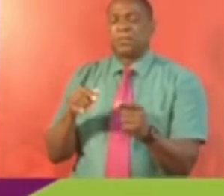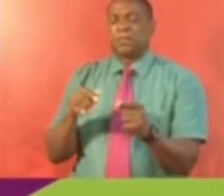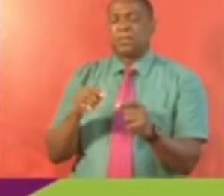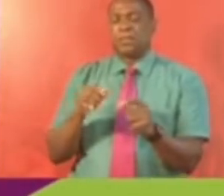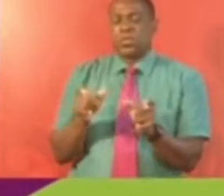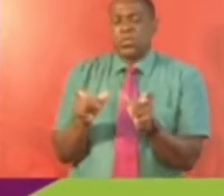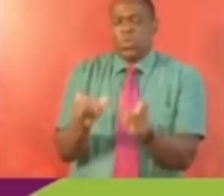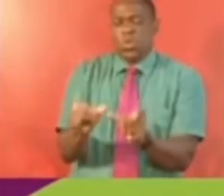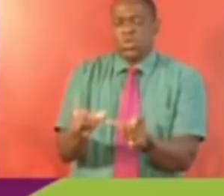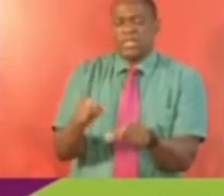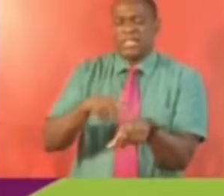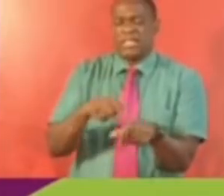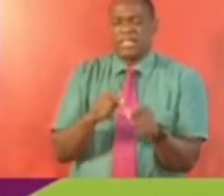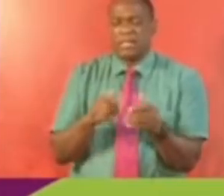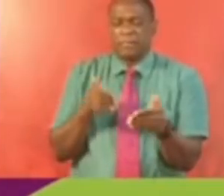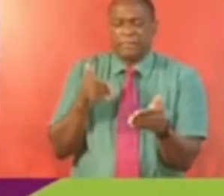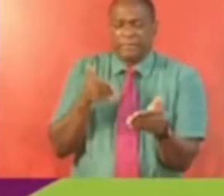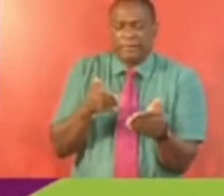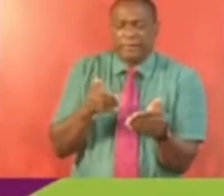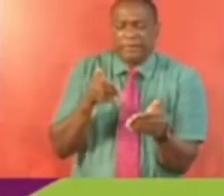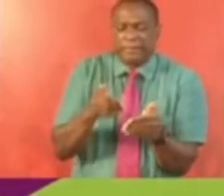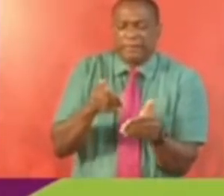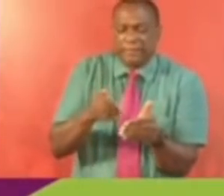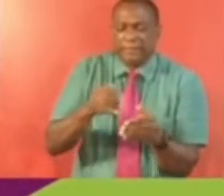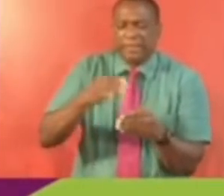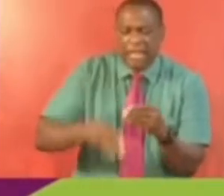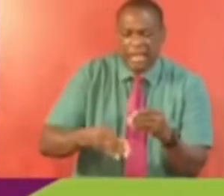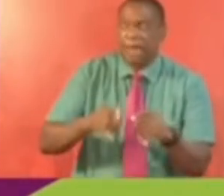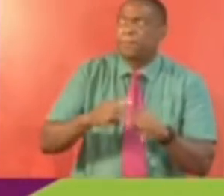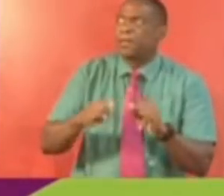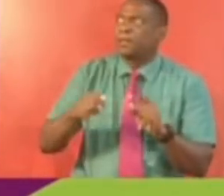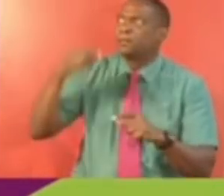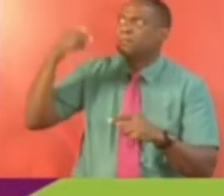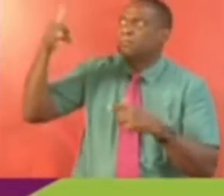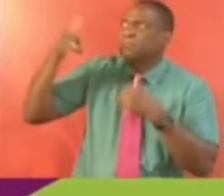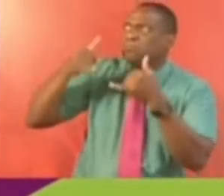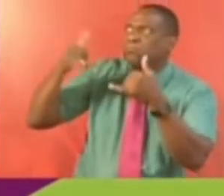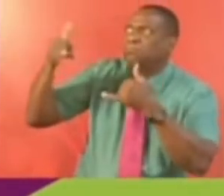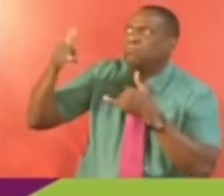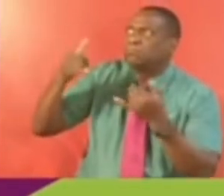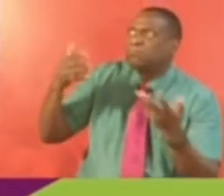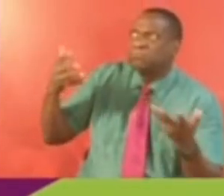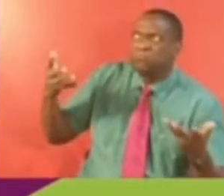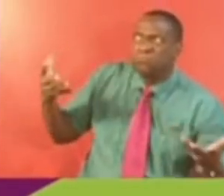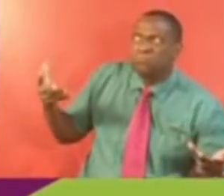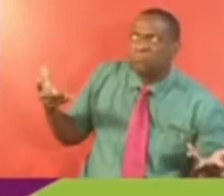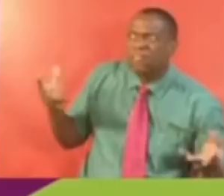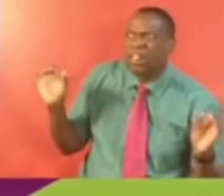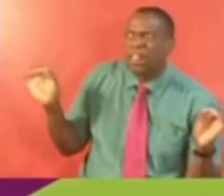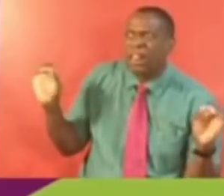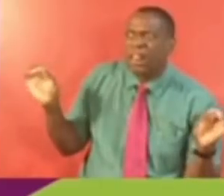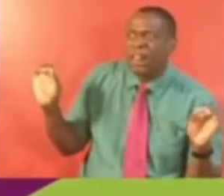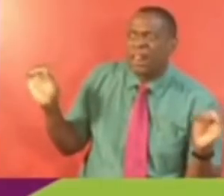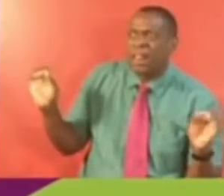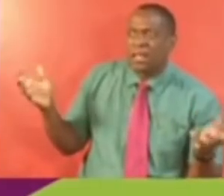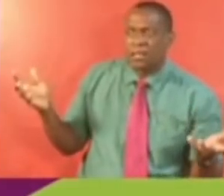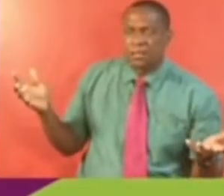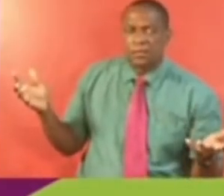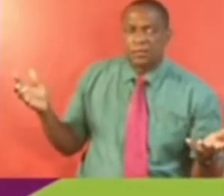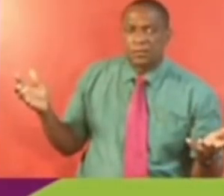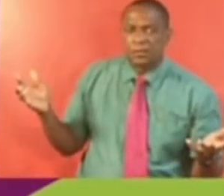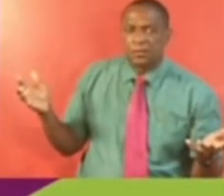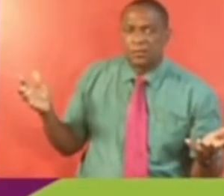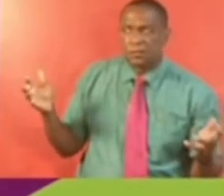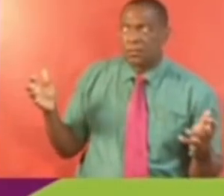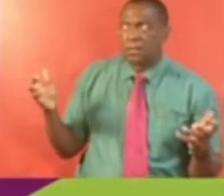been flagged, contacted, or called to have their second test done to confirm them as negative, so that they could also get fit to work, to